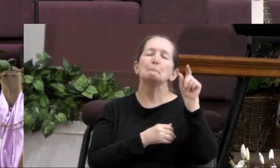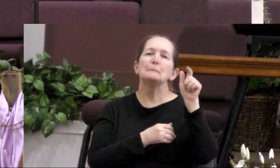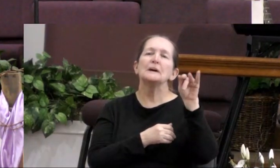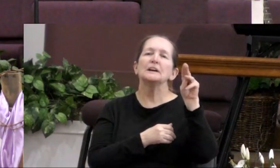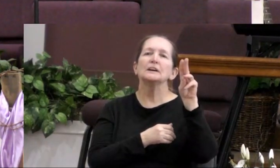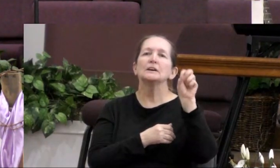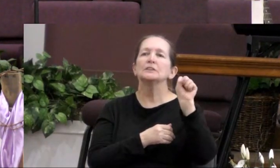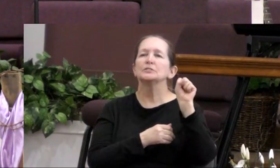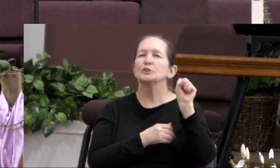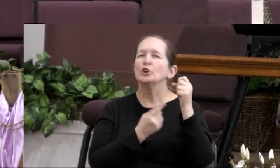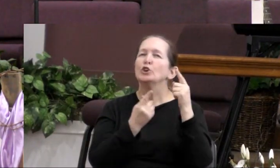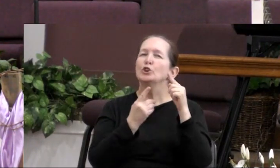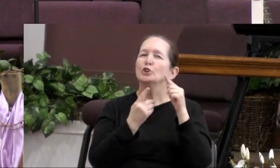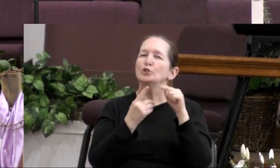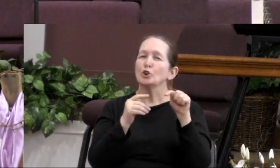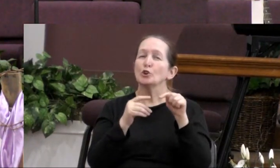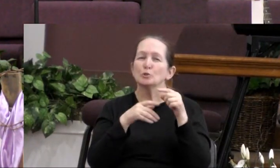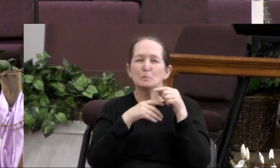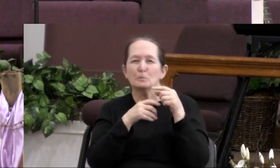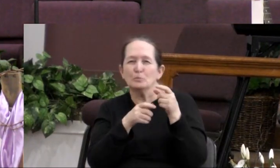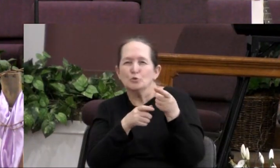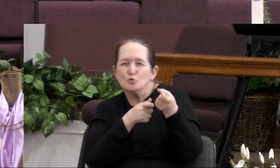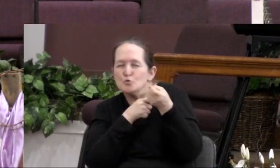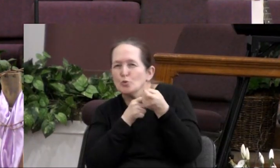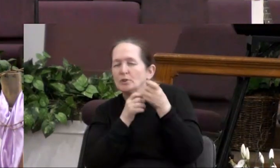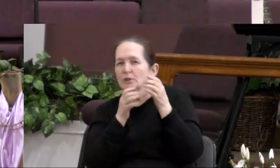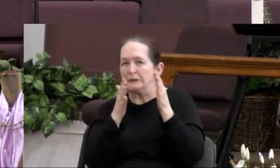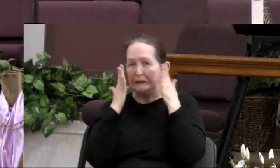starts out drawing attention to Jesus.